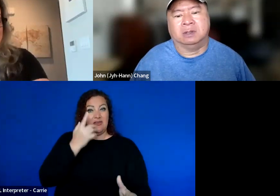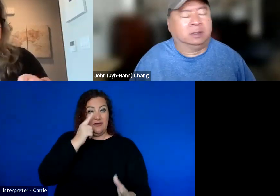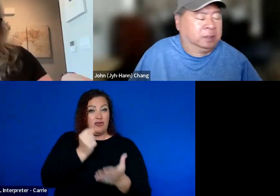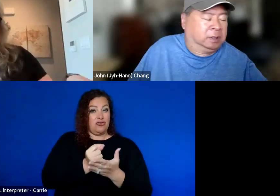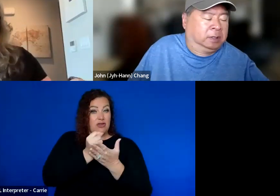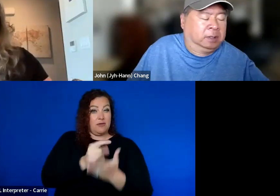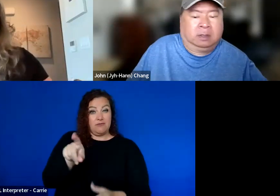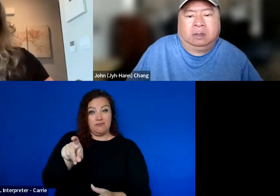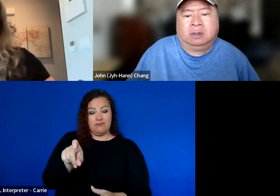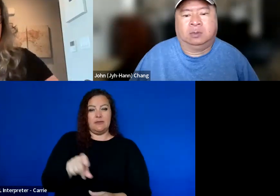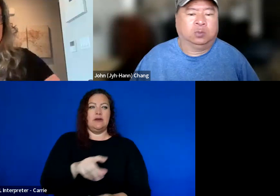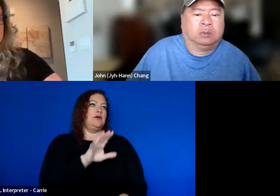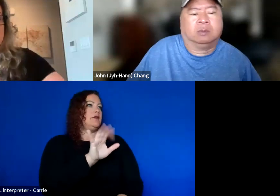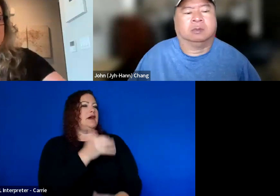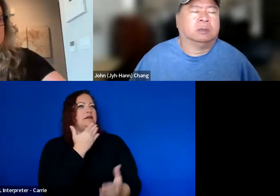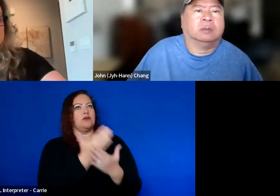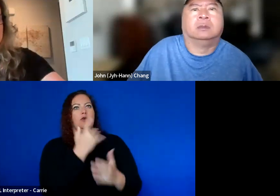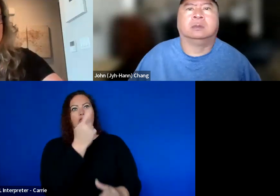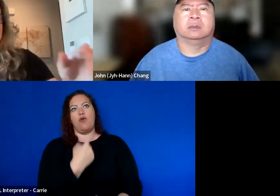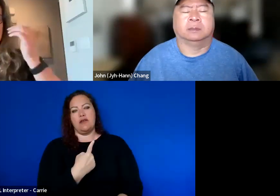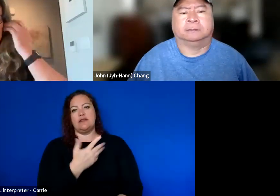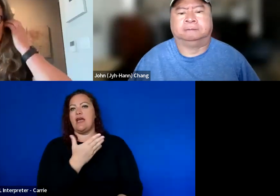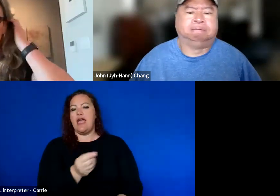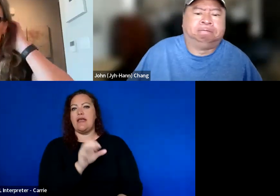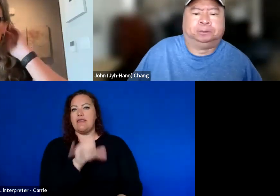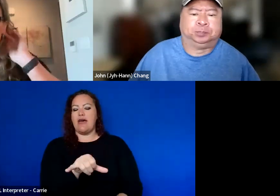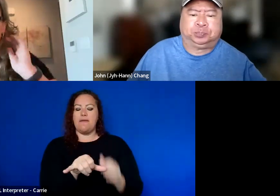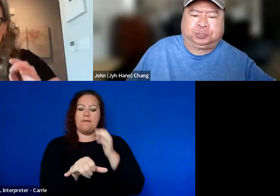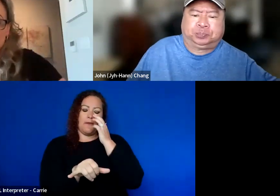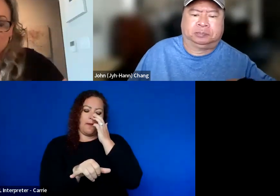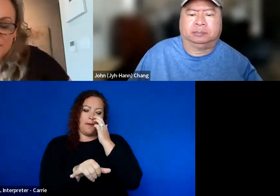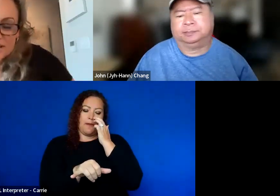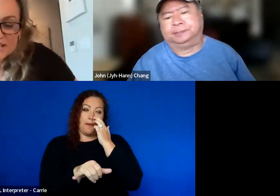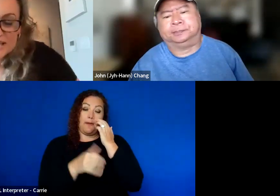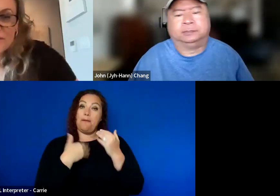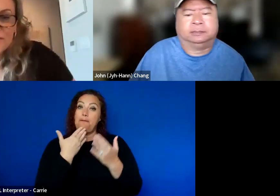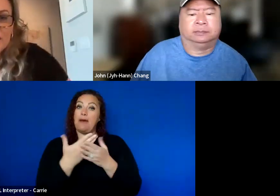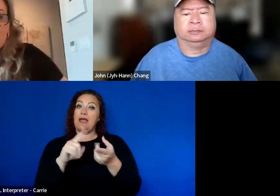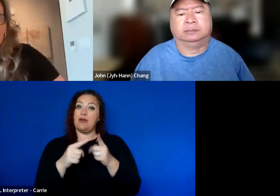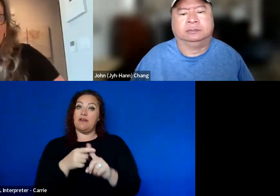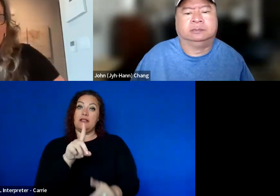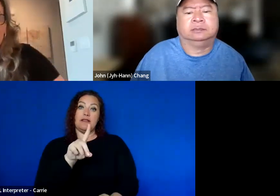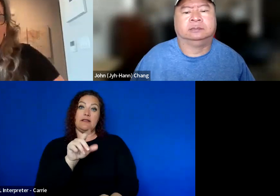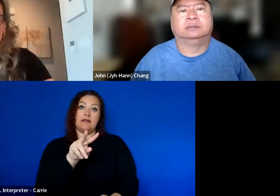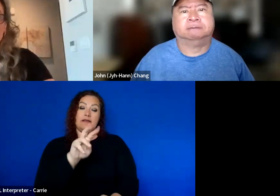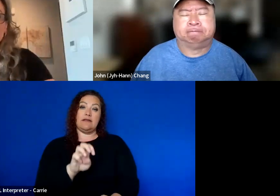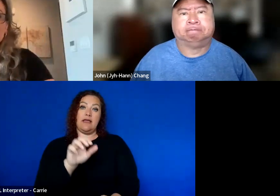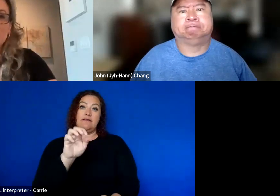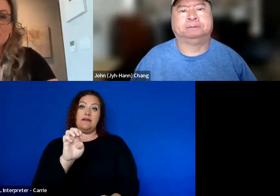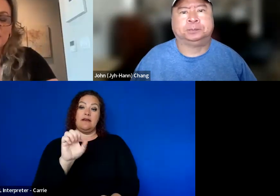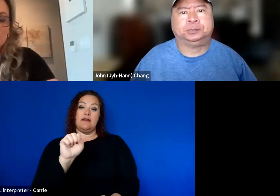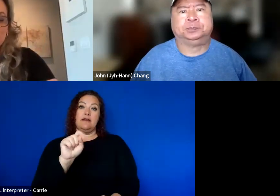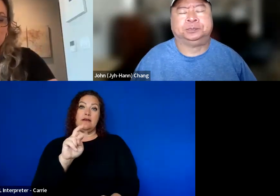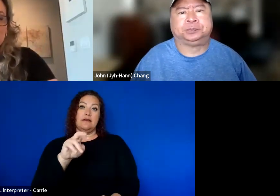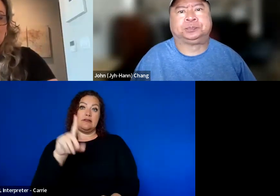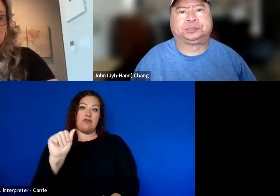That's such a good question. And it's something that my good friend Dave Estrada and I have been